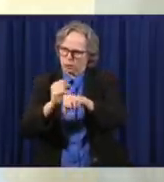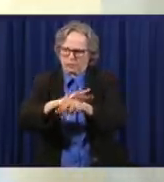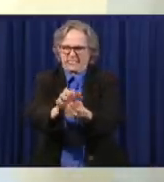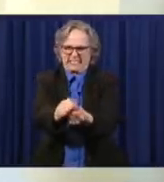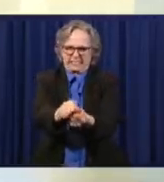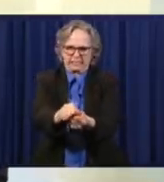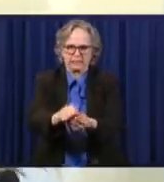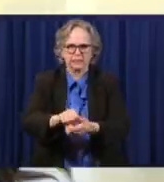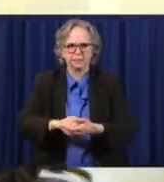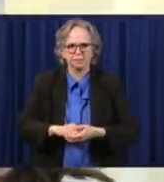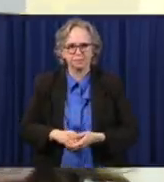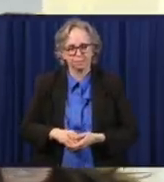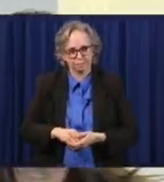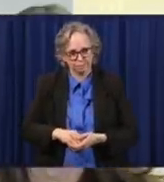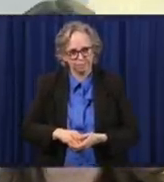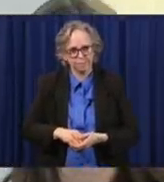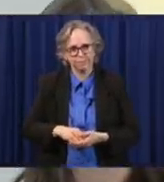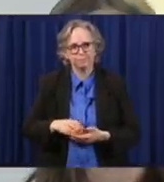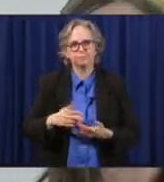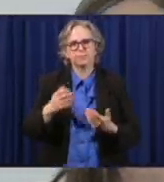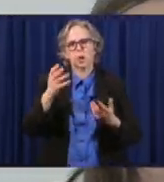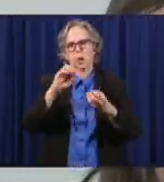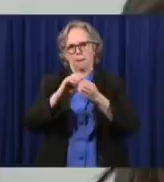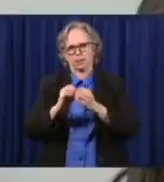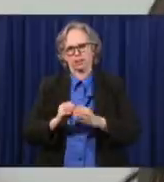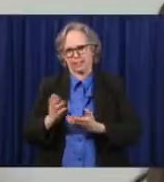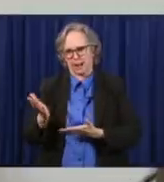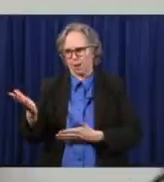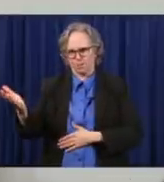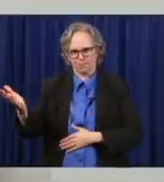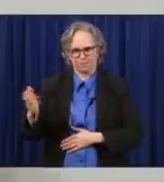So we do have today in Ohio